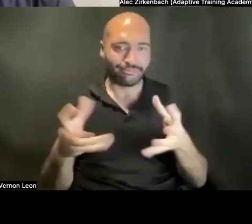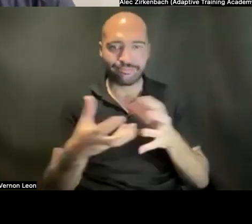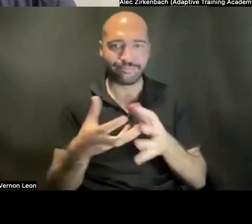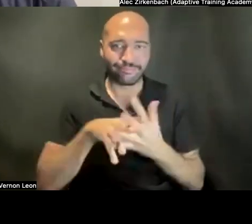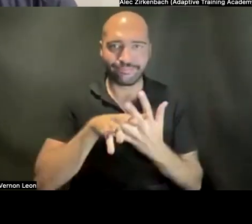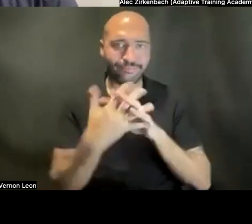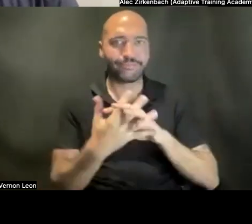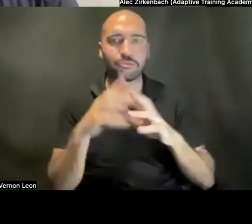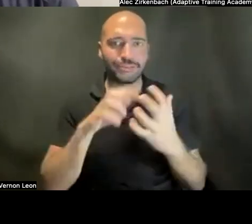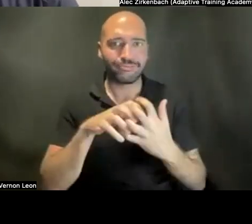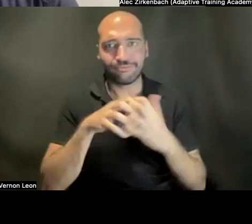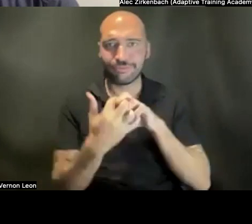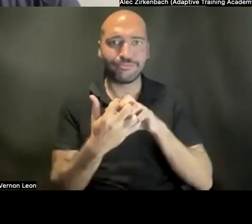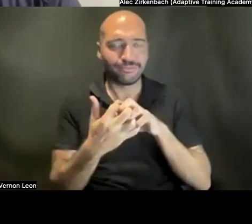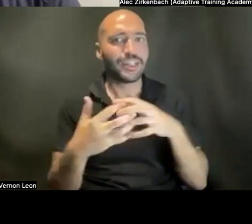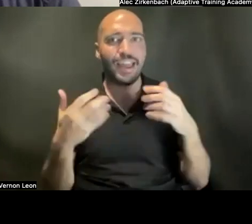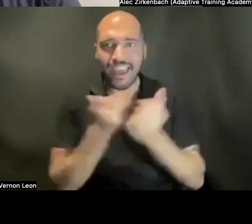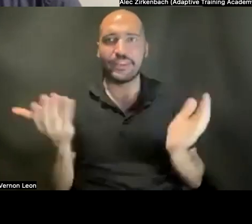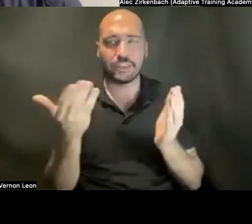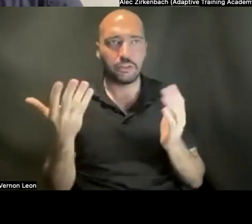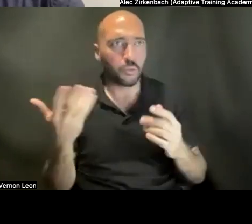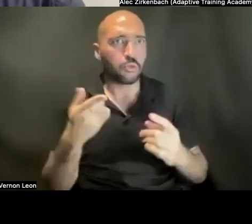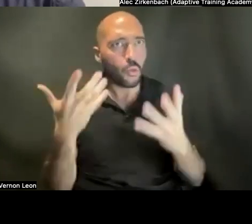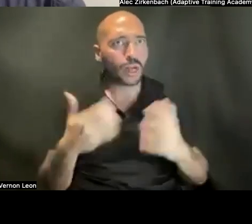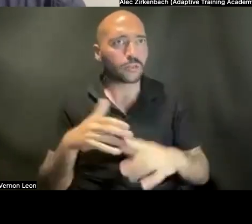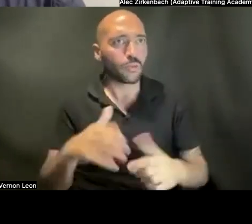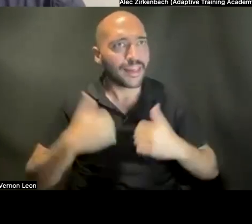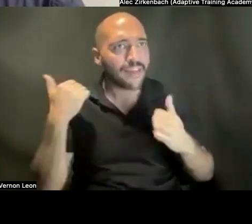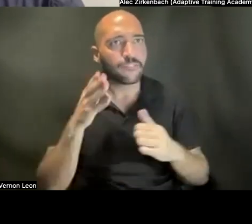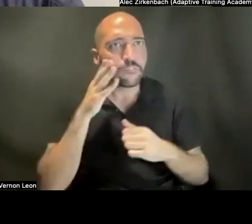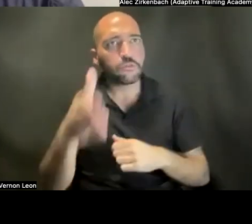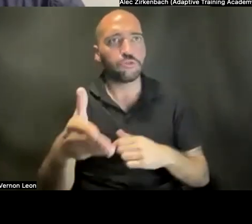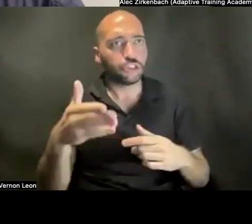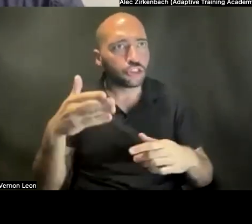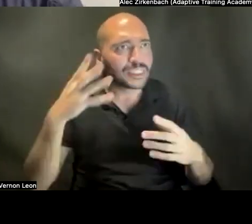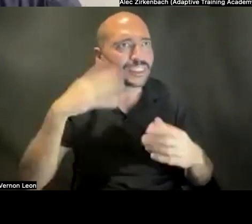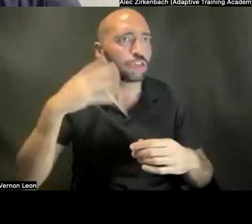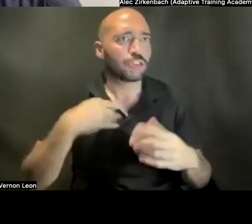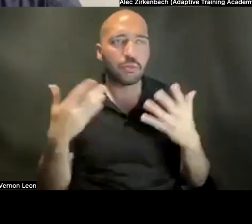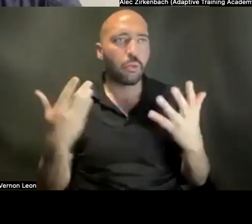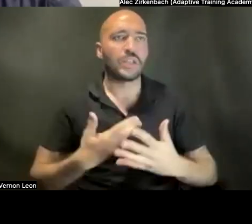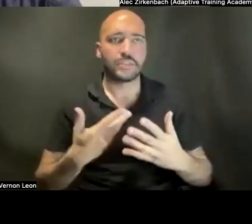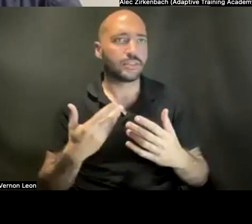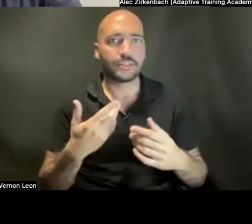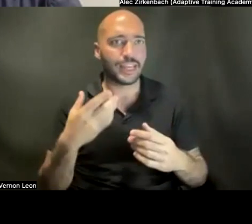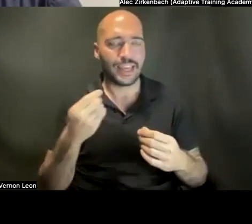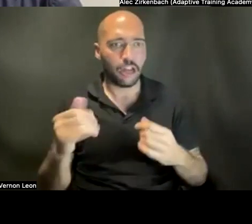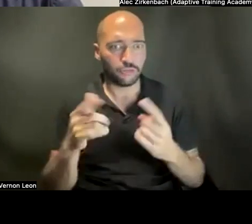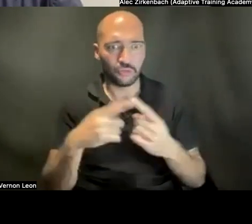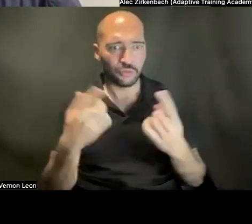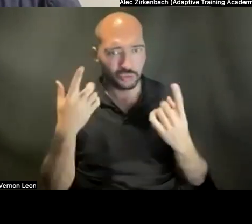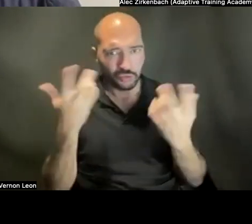where you're going to go in your life, what you want that to be, what you want that experience to be, and also, kind of